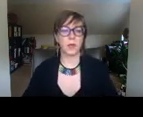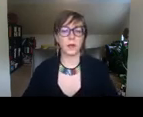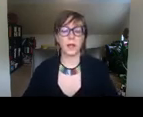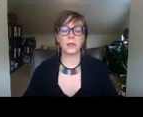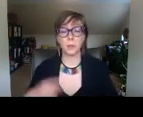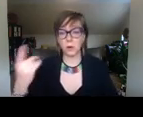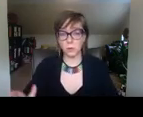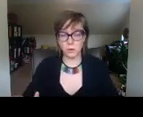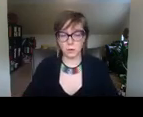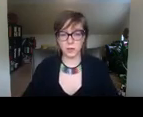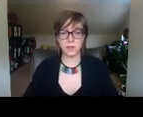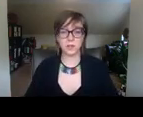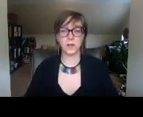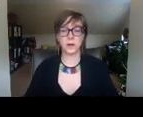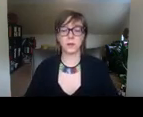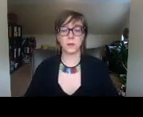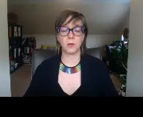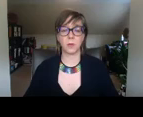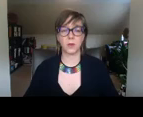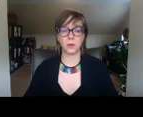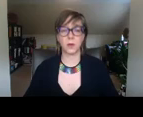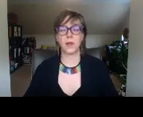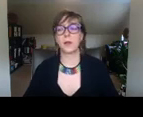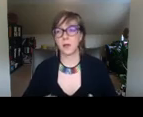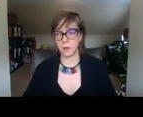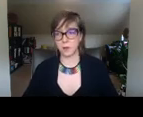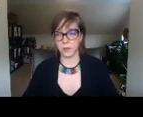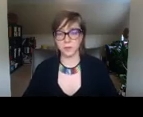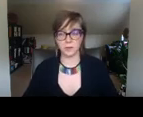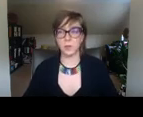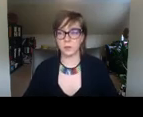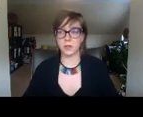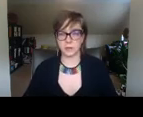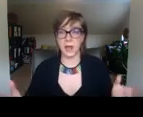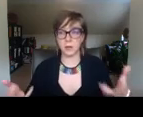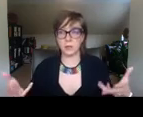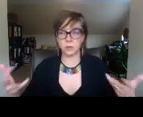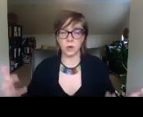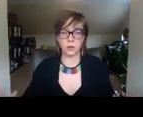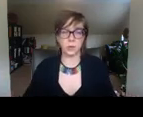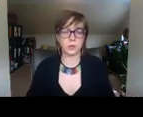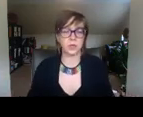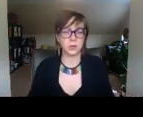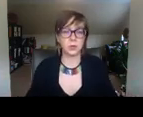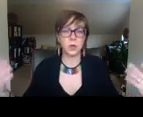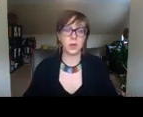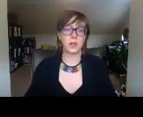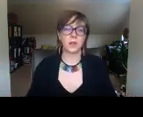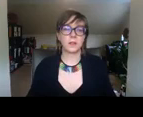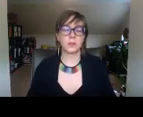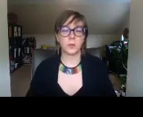issue. And tomorrow in the presentation that I'm going to give about remote interpreting, I'm going to address some of those things, the how-tos, what interpreters can